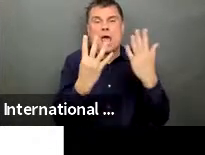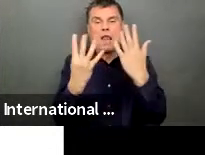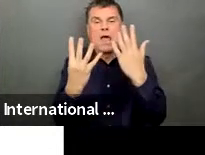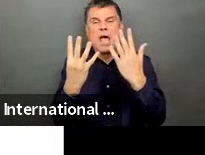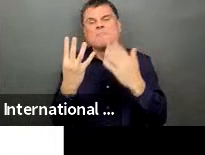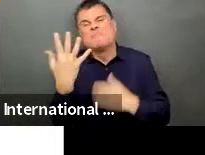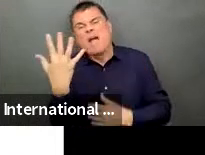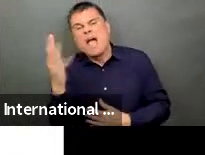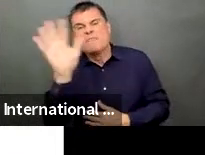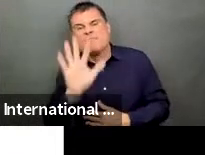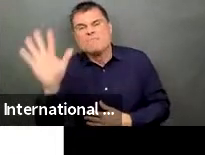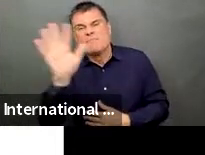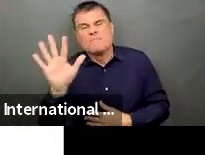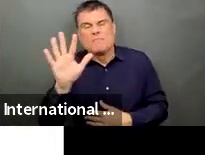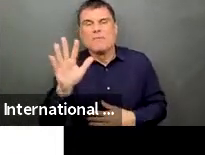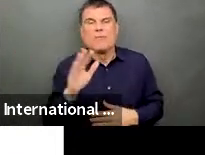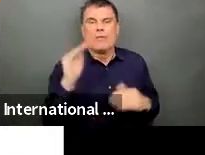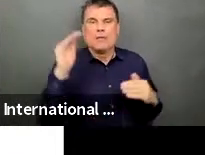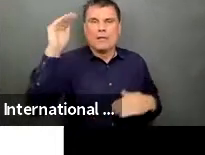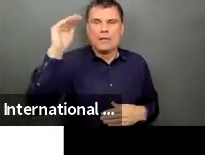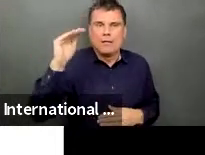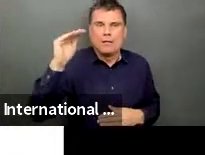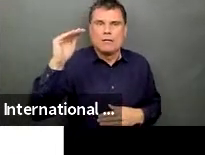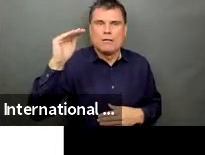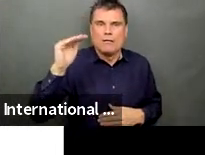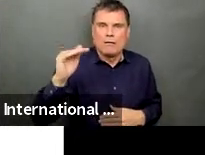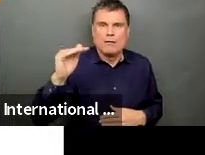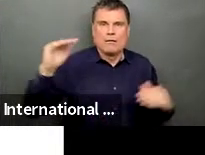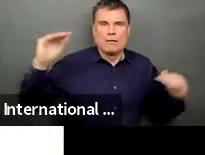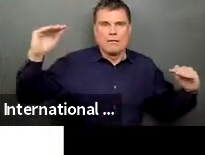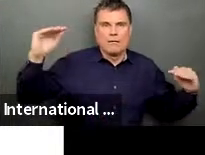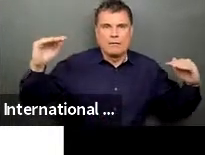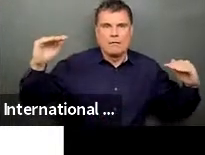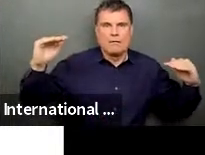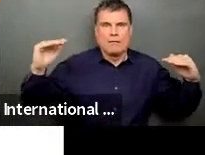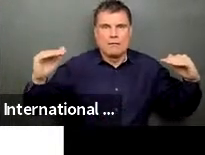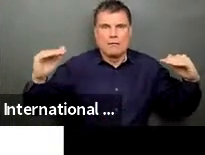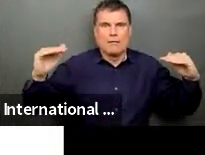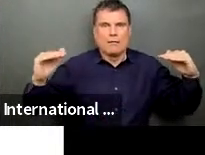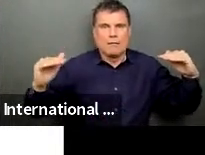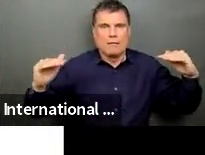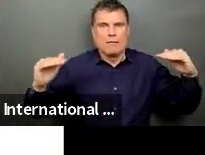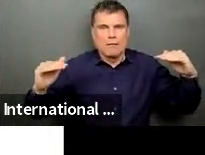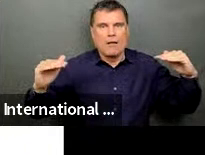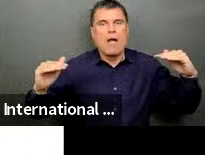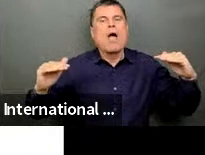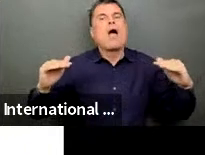in 2007. Since